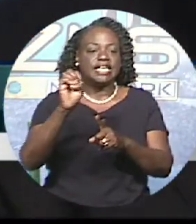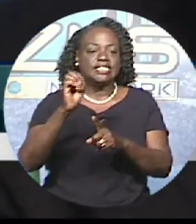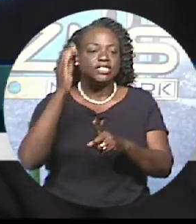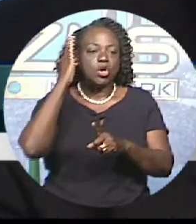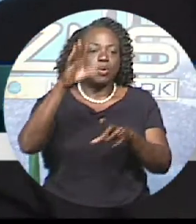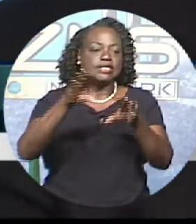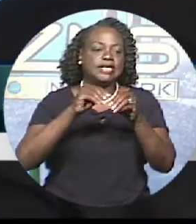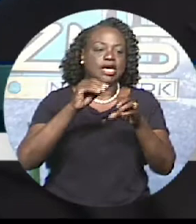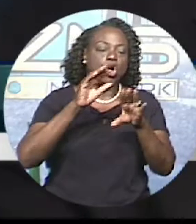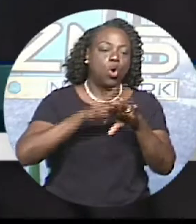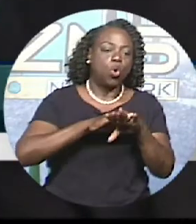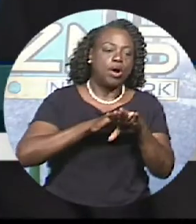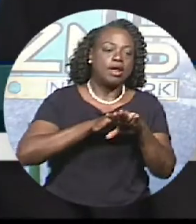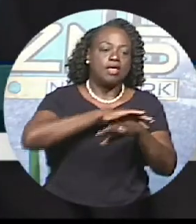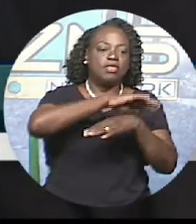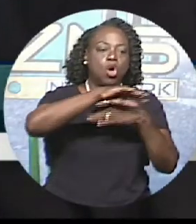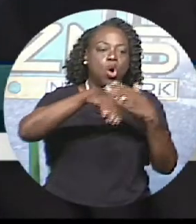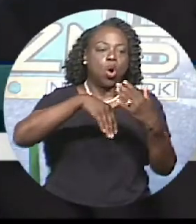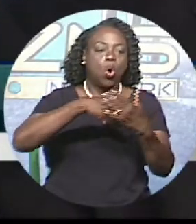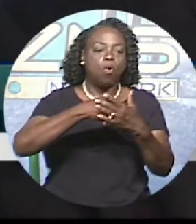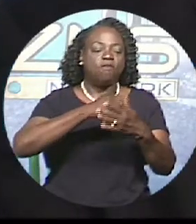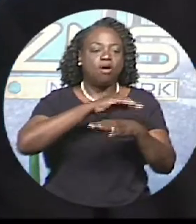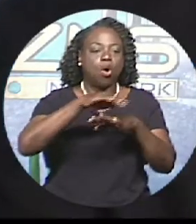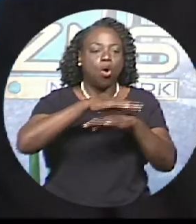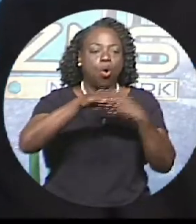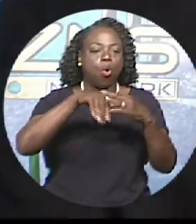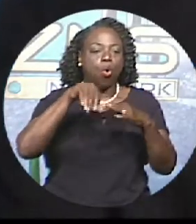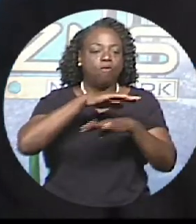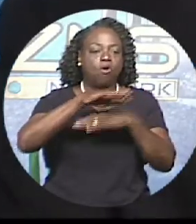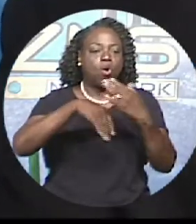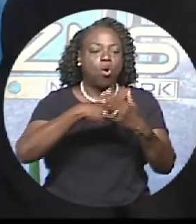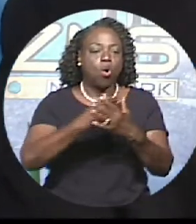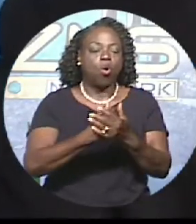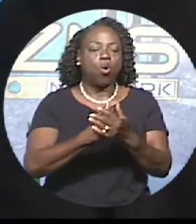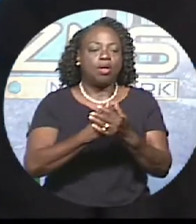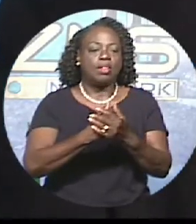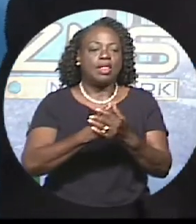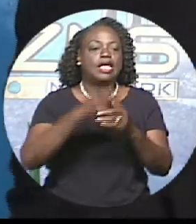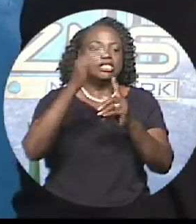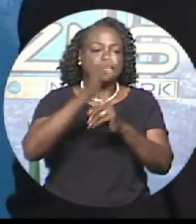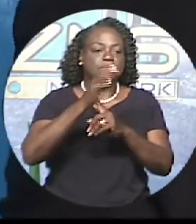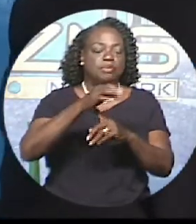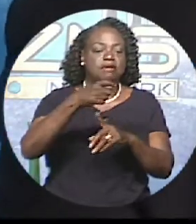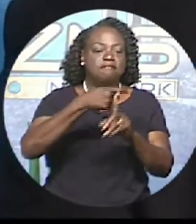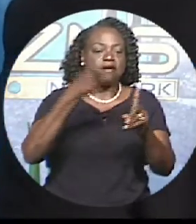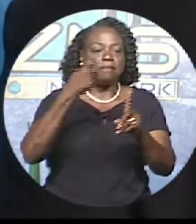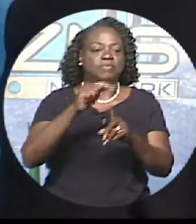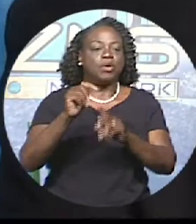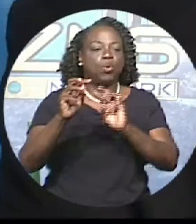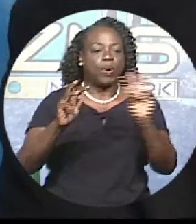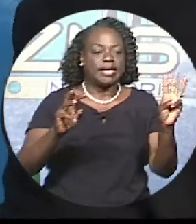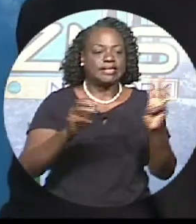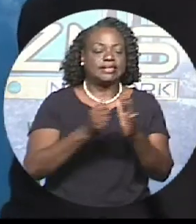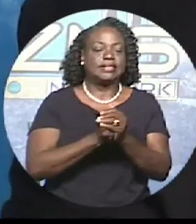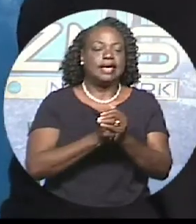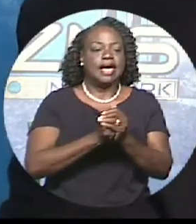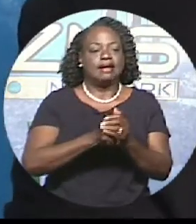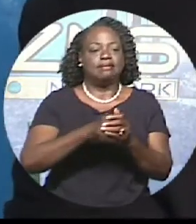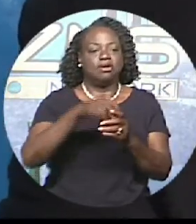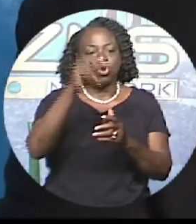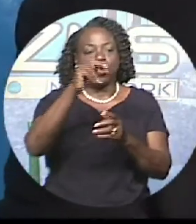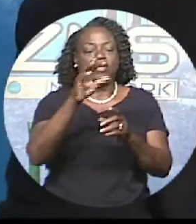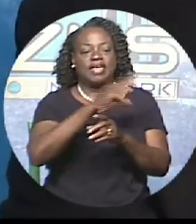from the West. The overall champion from the North will take on the overall champion from the South. And that's how we have our final four. And the final